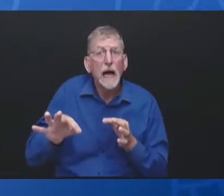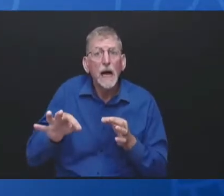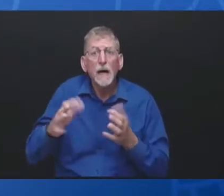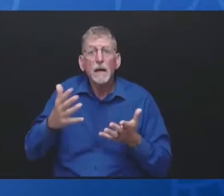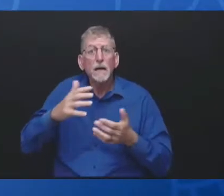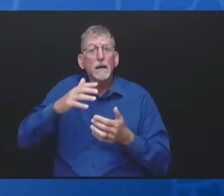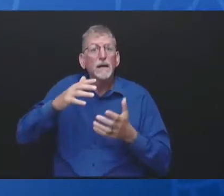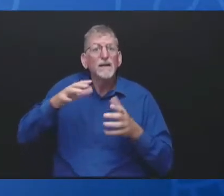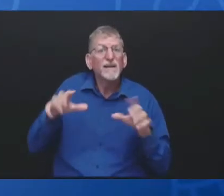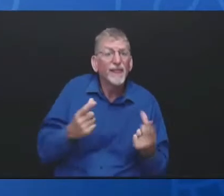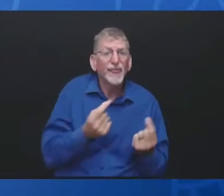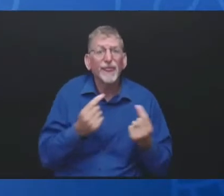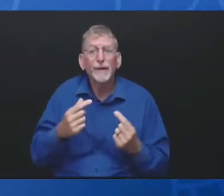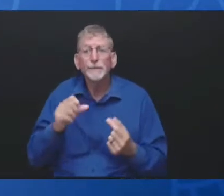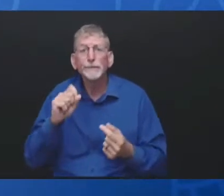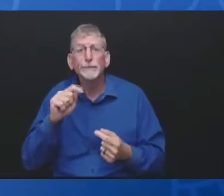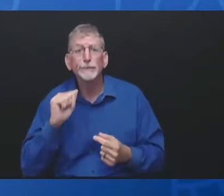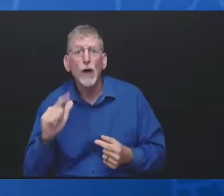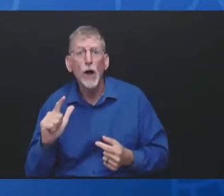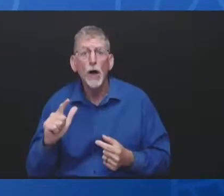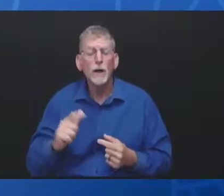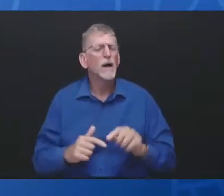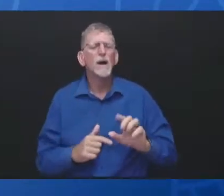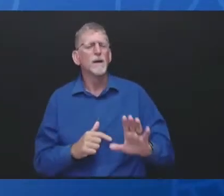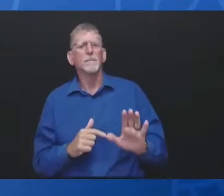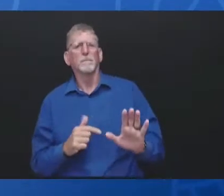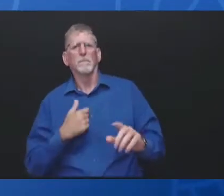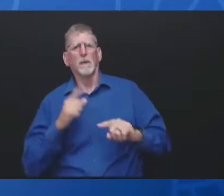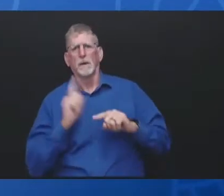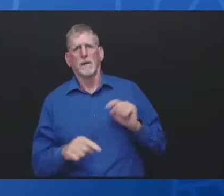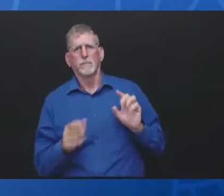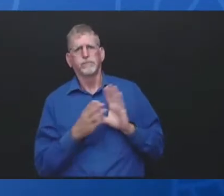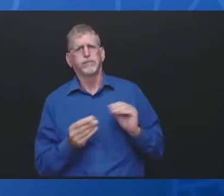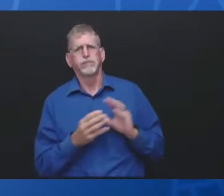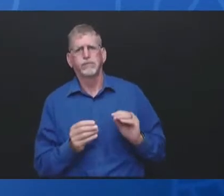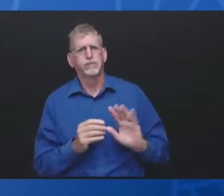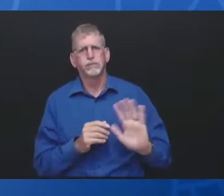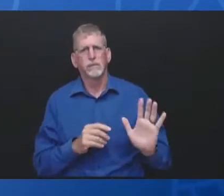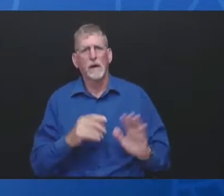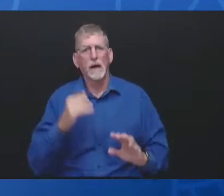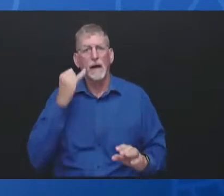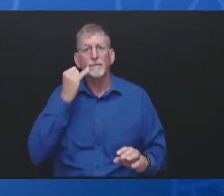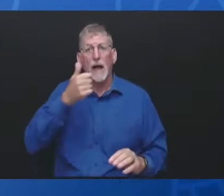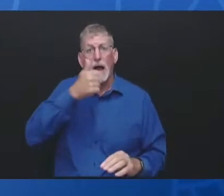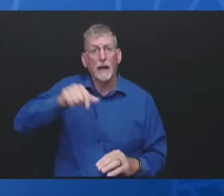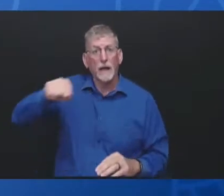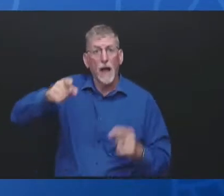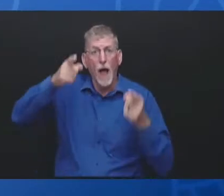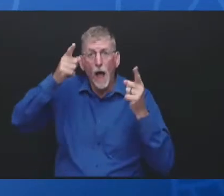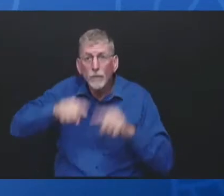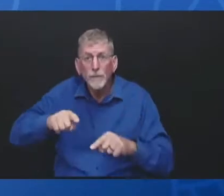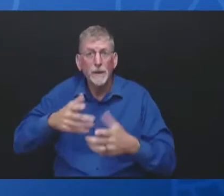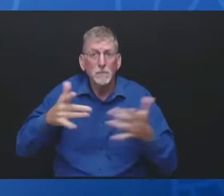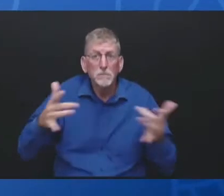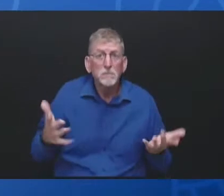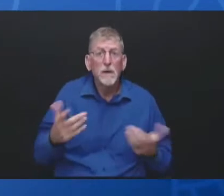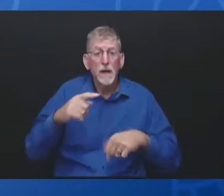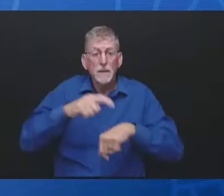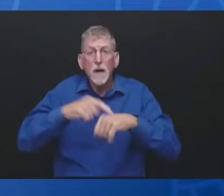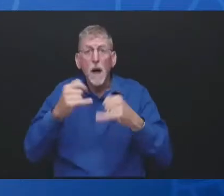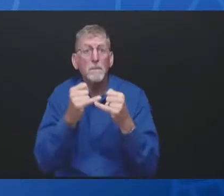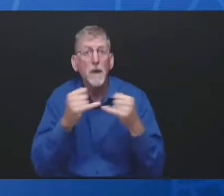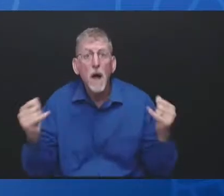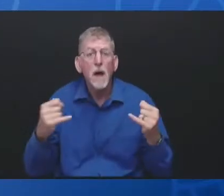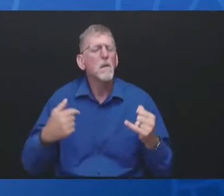to what if there was what the agreement would have been if there was a timeline. I can't share that information. I